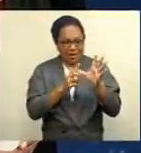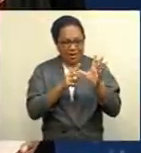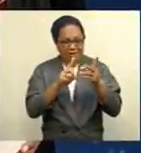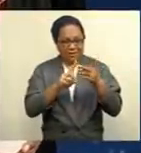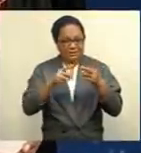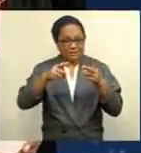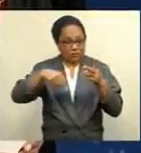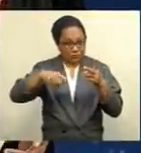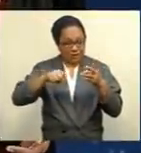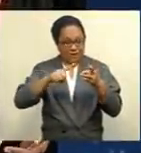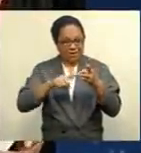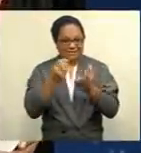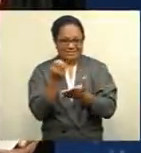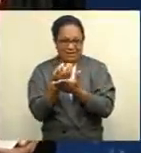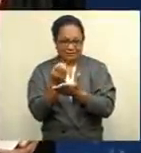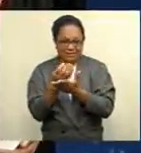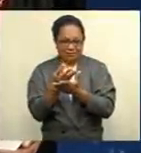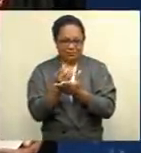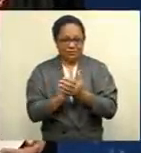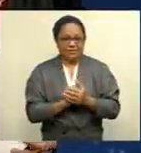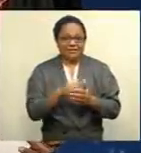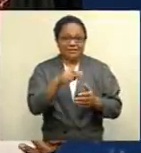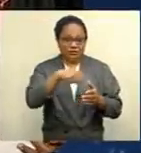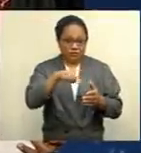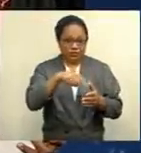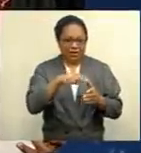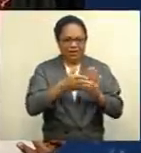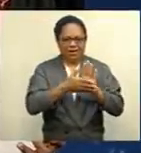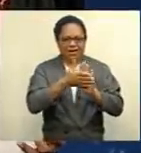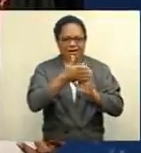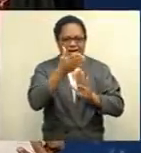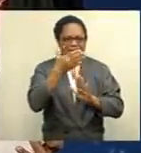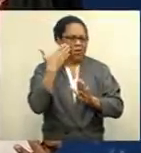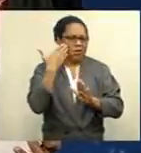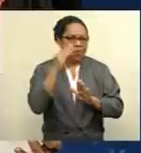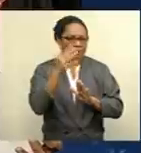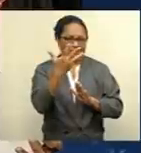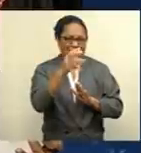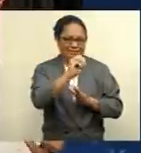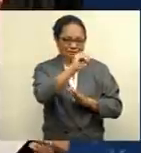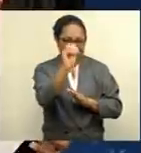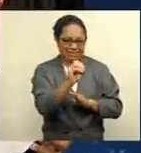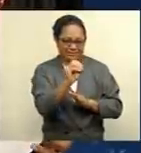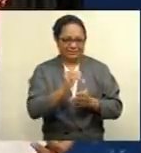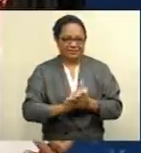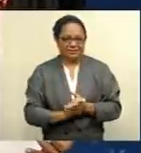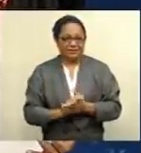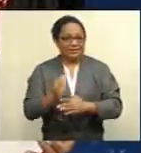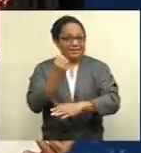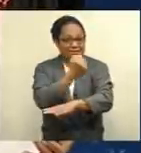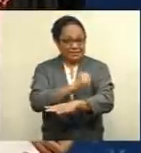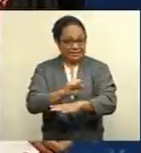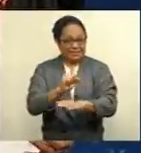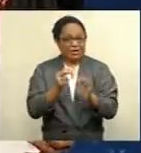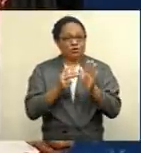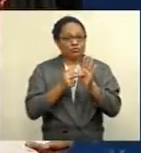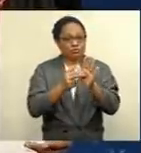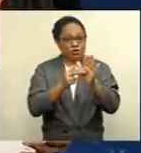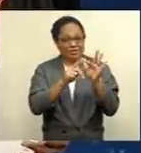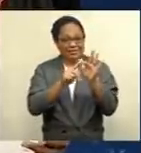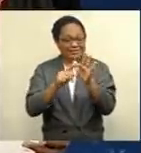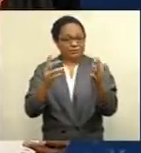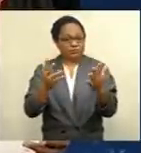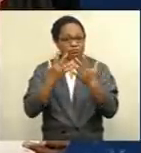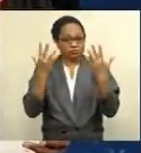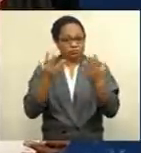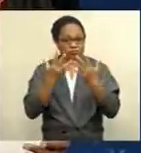and Savu. Suva recorded the highest humidity levels at 90%. At sea, east to northeast winds 10 to